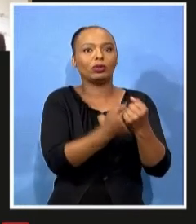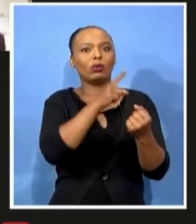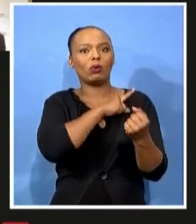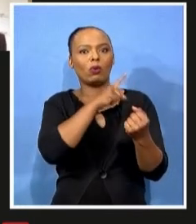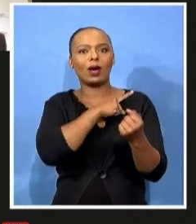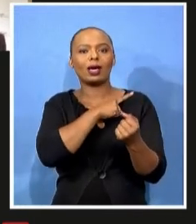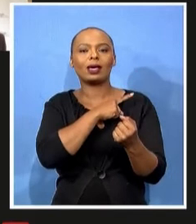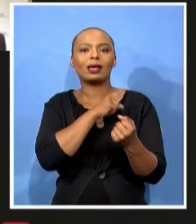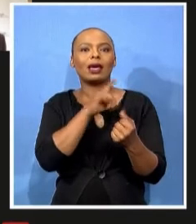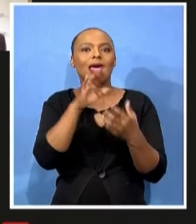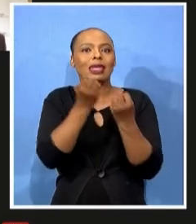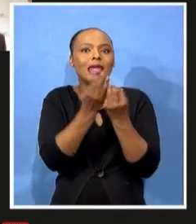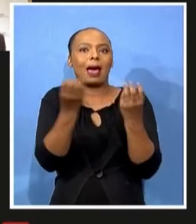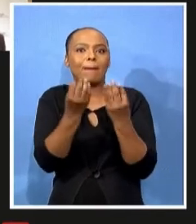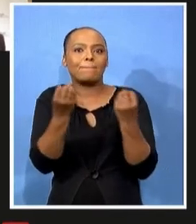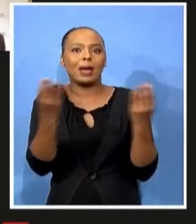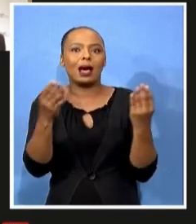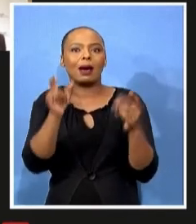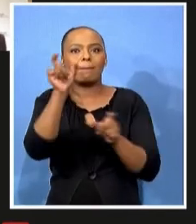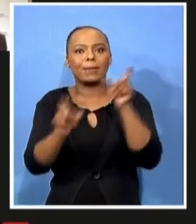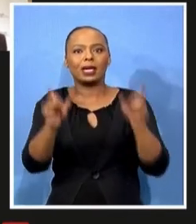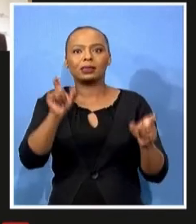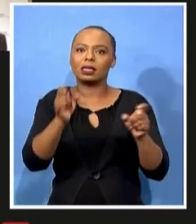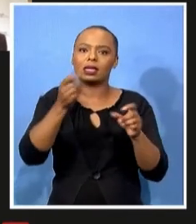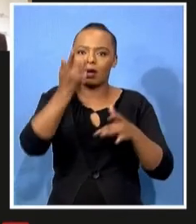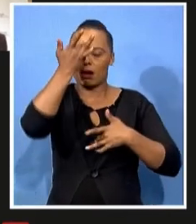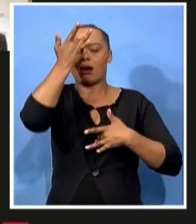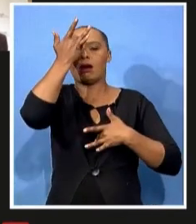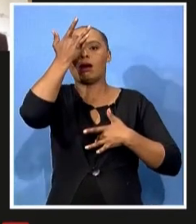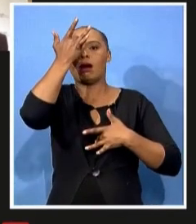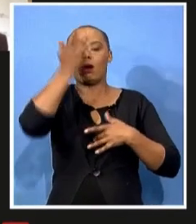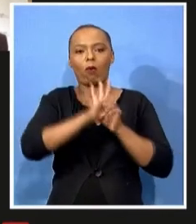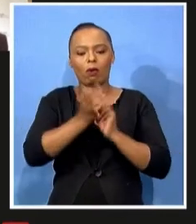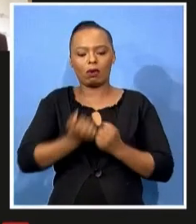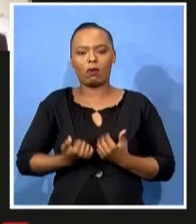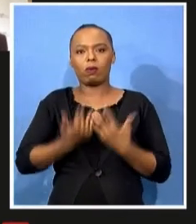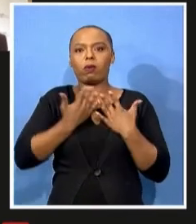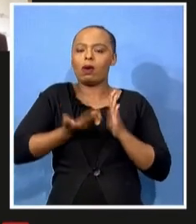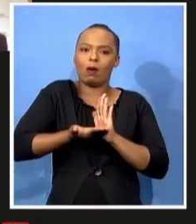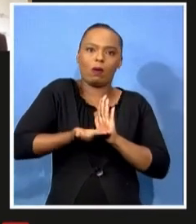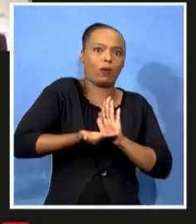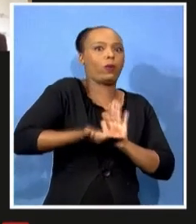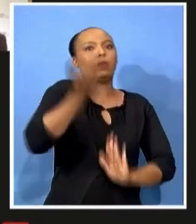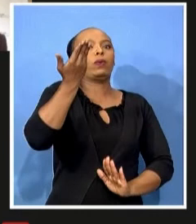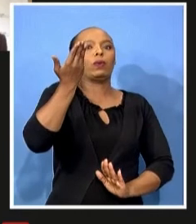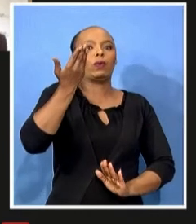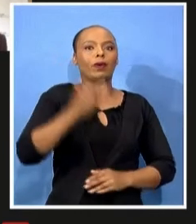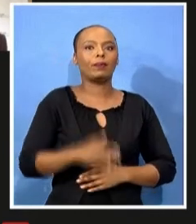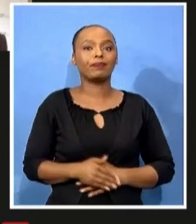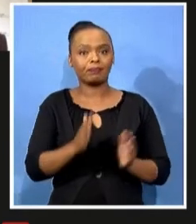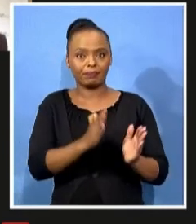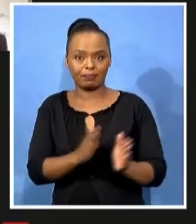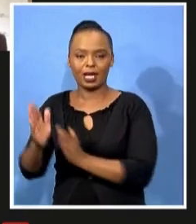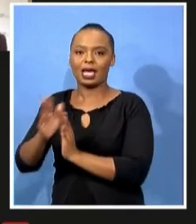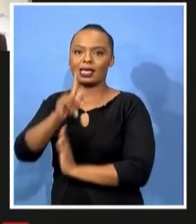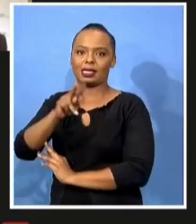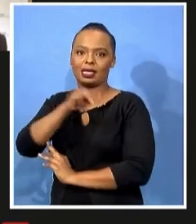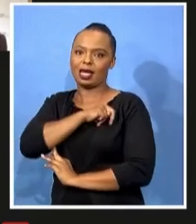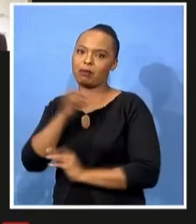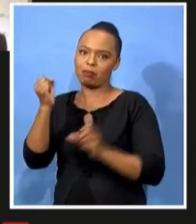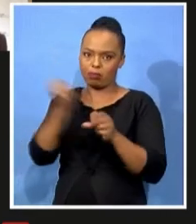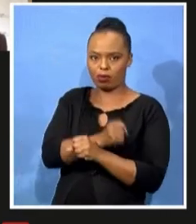what was previously experienced. KwaZulu-Natal, exactly the same. You see the numbers there. The